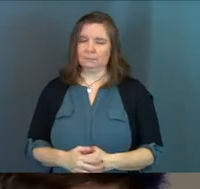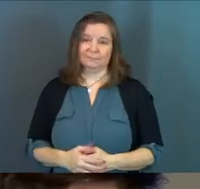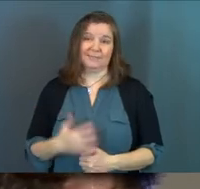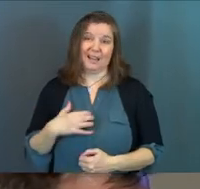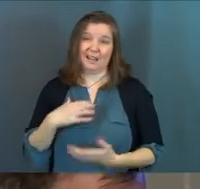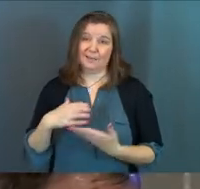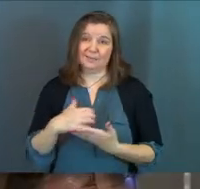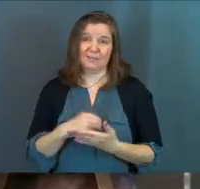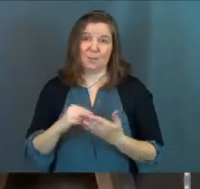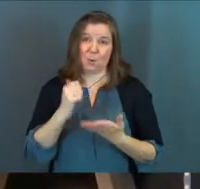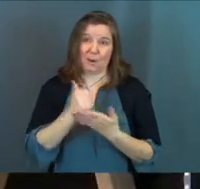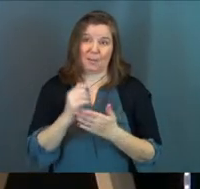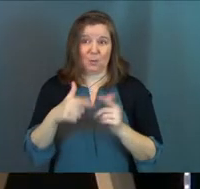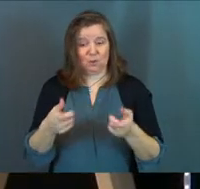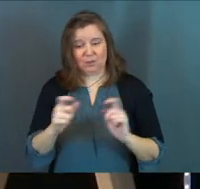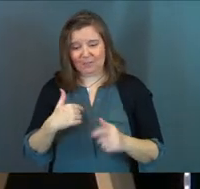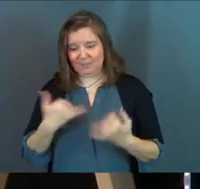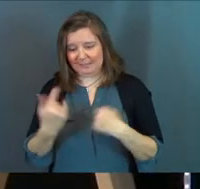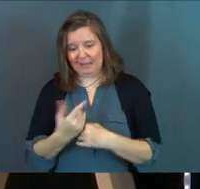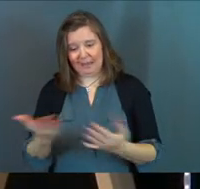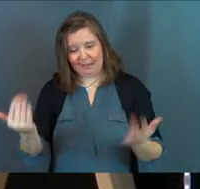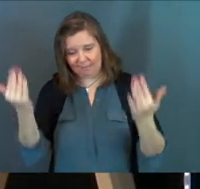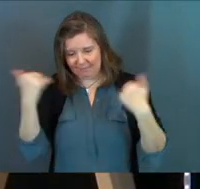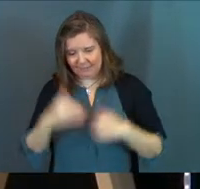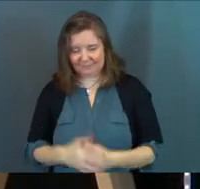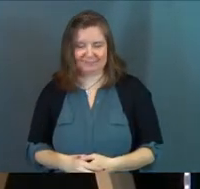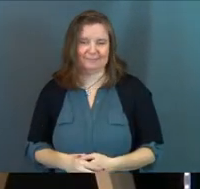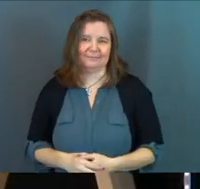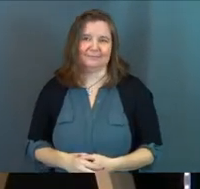Oh, I'm deserving more amens than what you're giving me today.